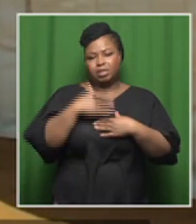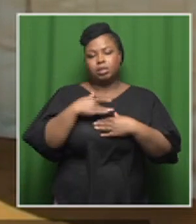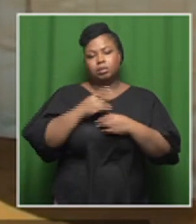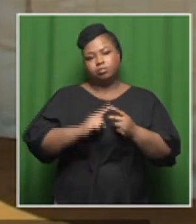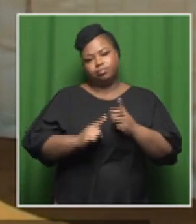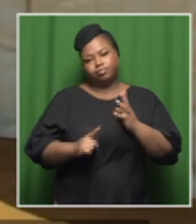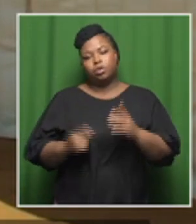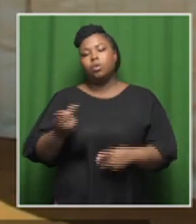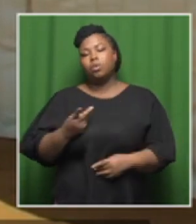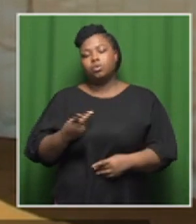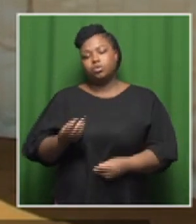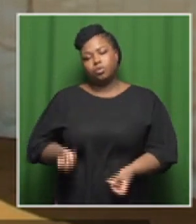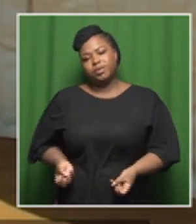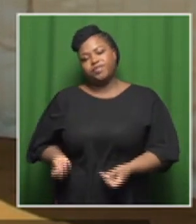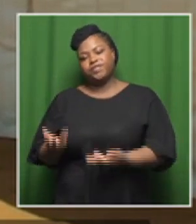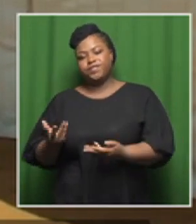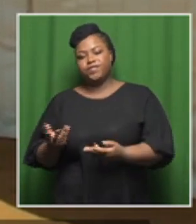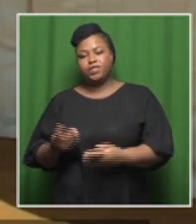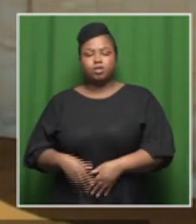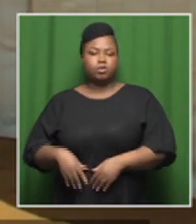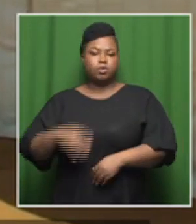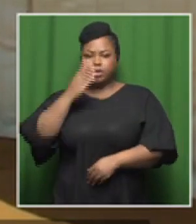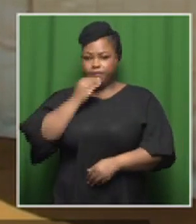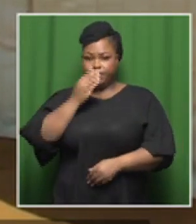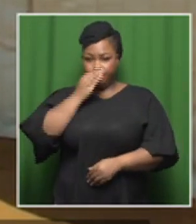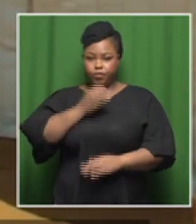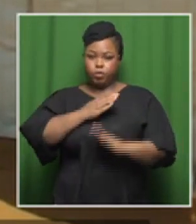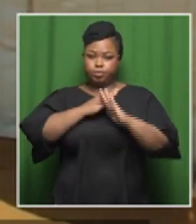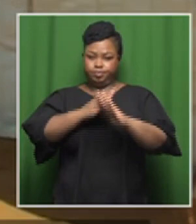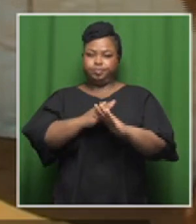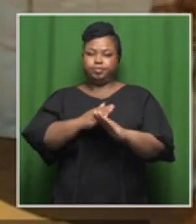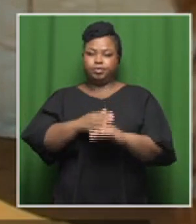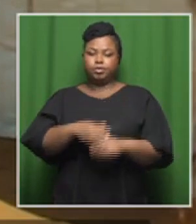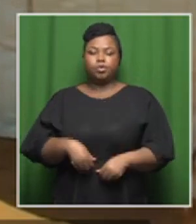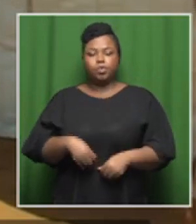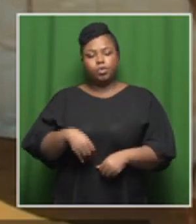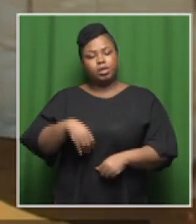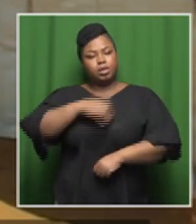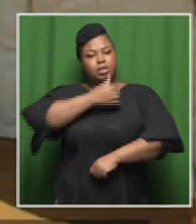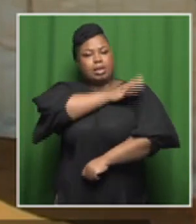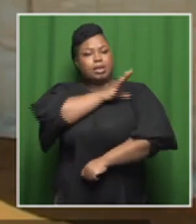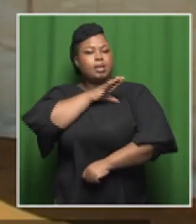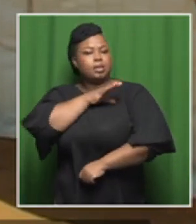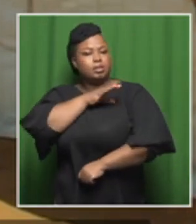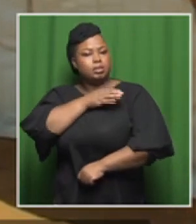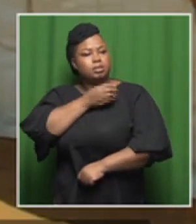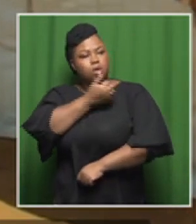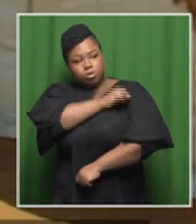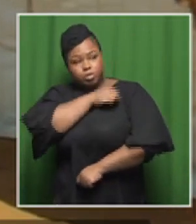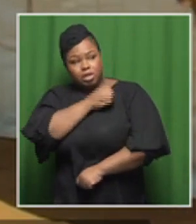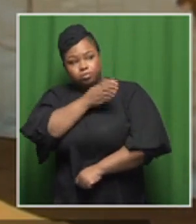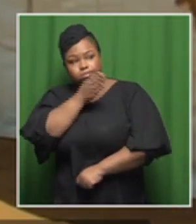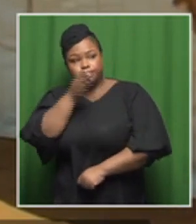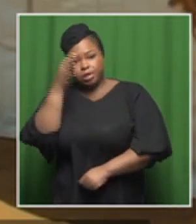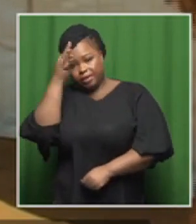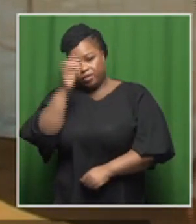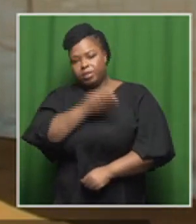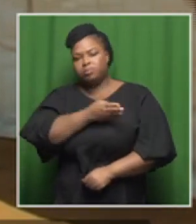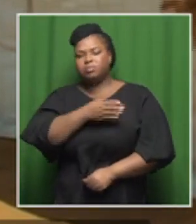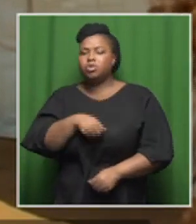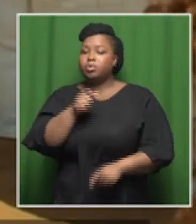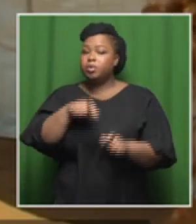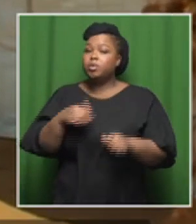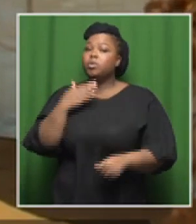also provide, flu vaccines in the public facilities. So we urge people who are at